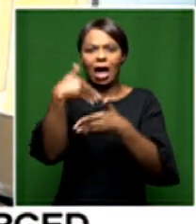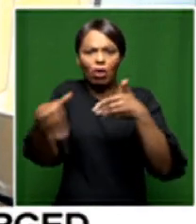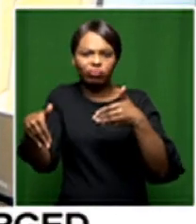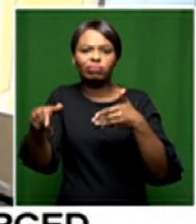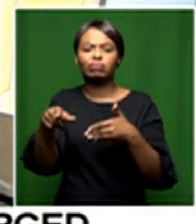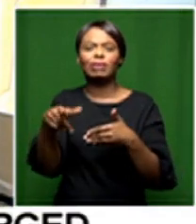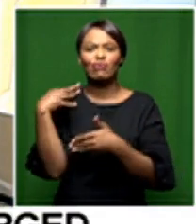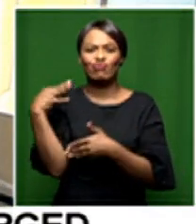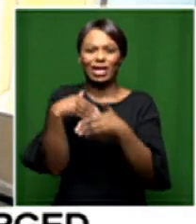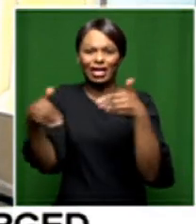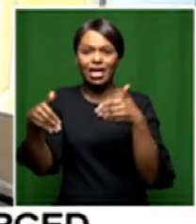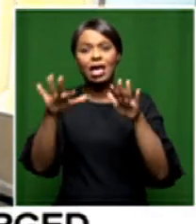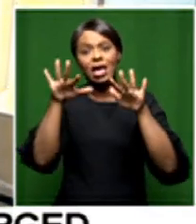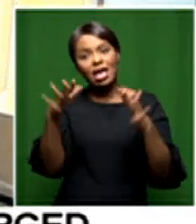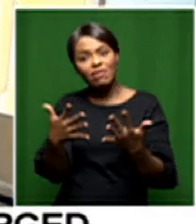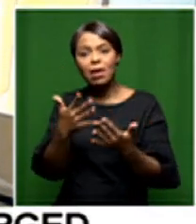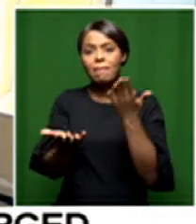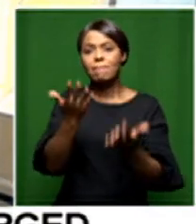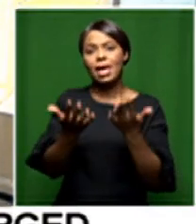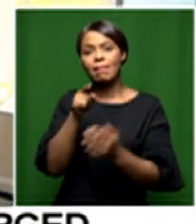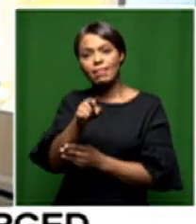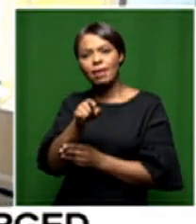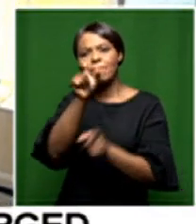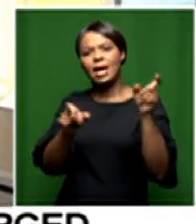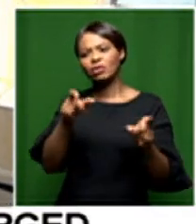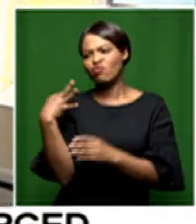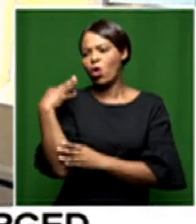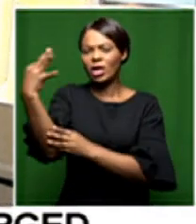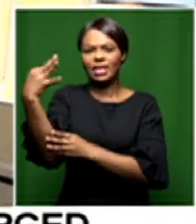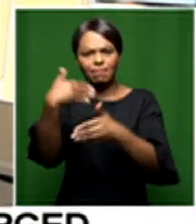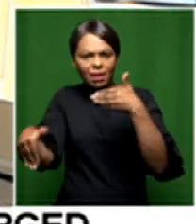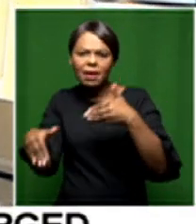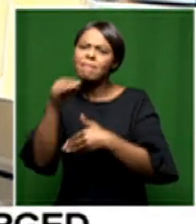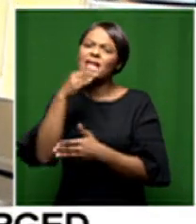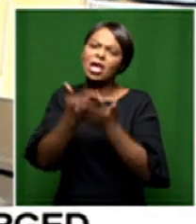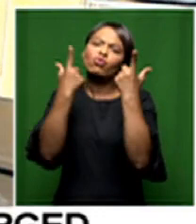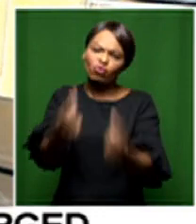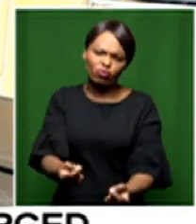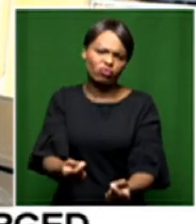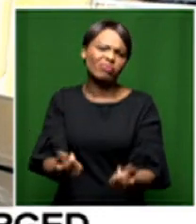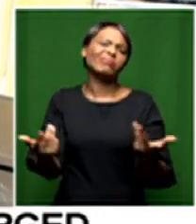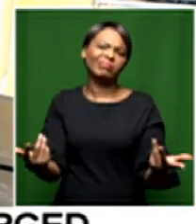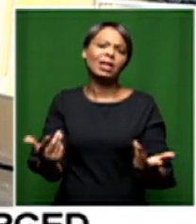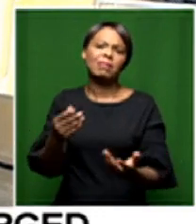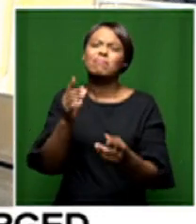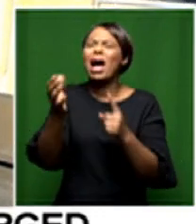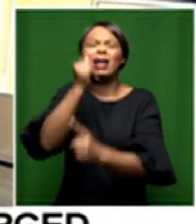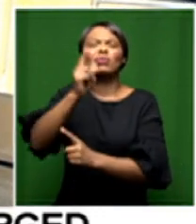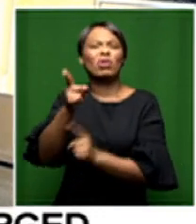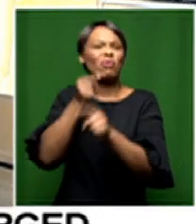aside. If people were to voluntarily step aside, one would imagine they would have done so by now. So what did this actually